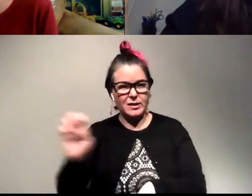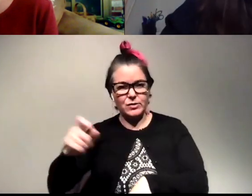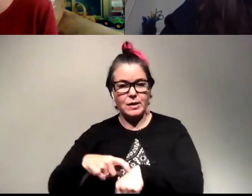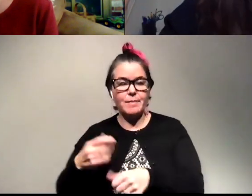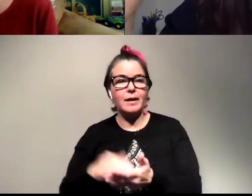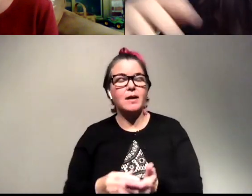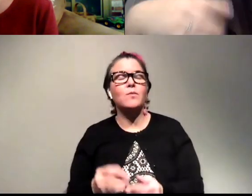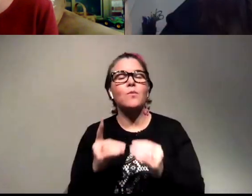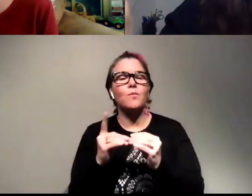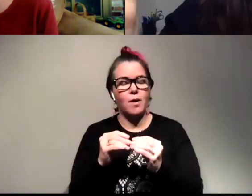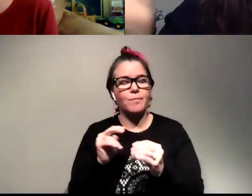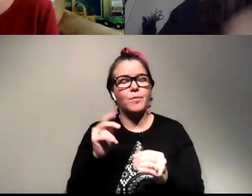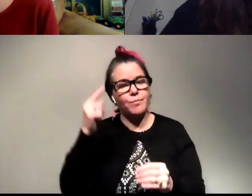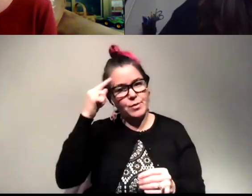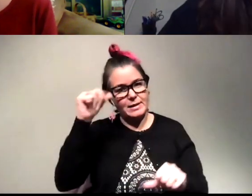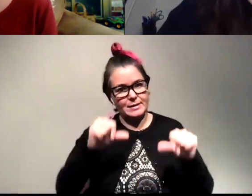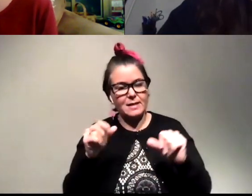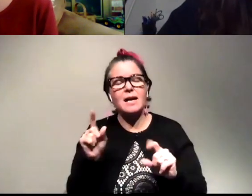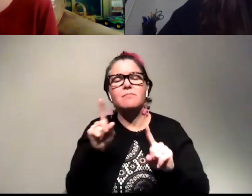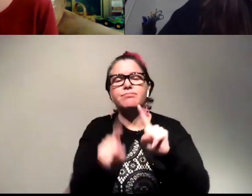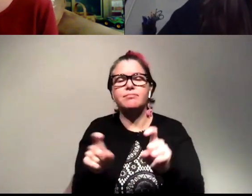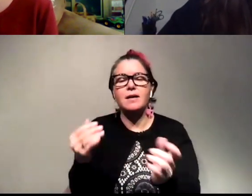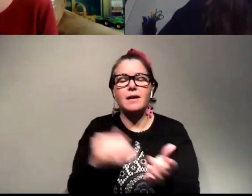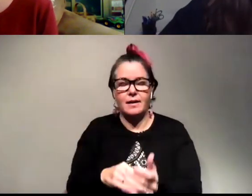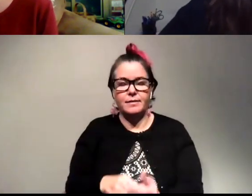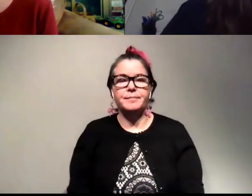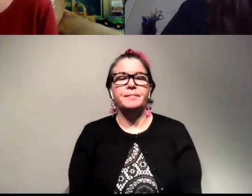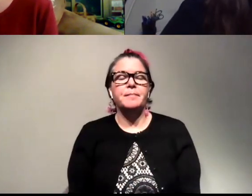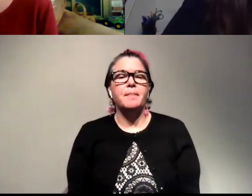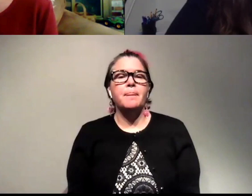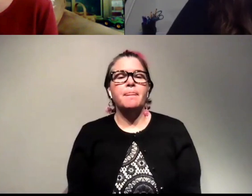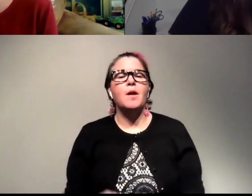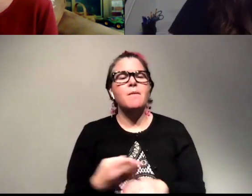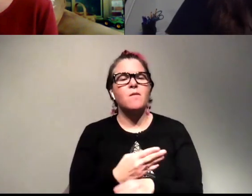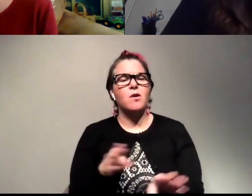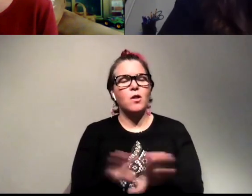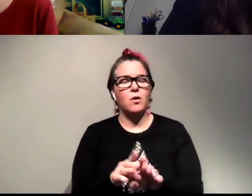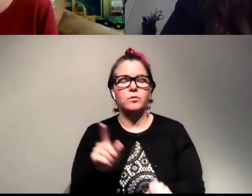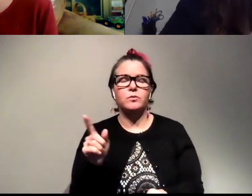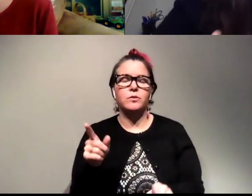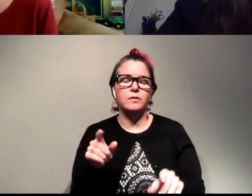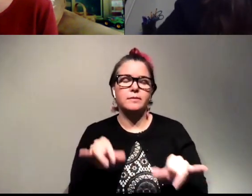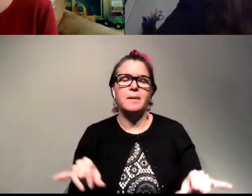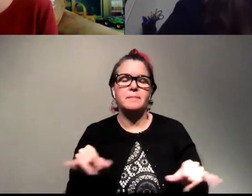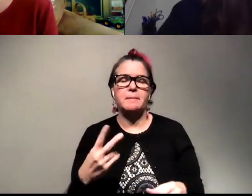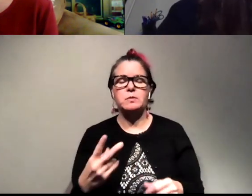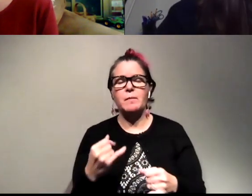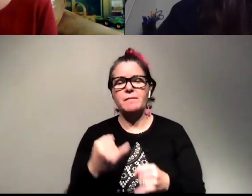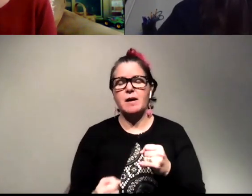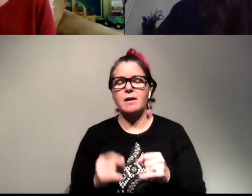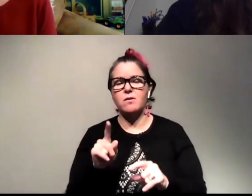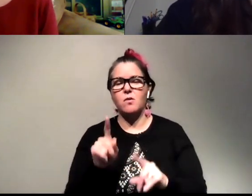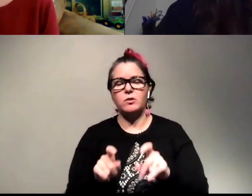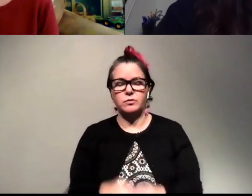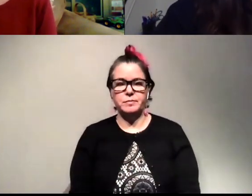another neuroscientist on, and you can ask questions of him. And before we wrap up, we always ask everybody the same 2 questions at the